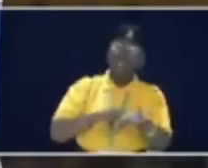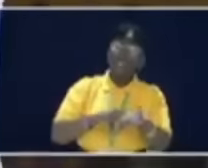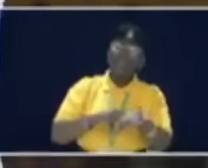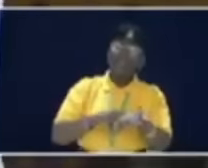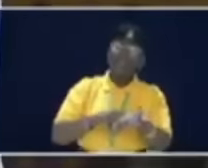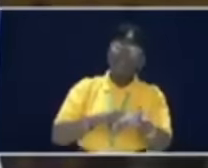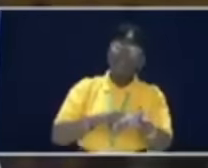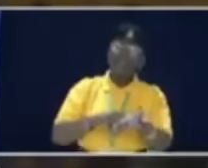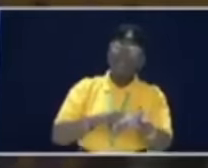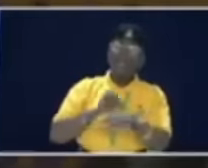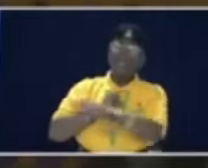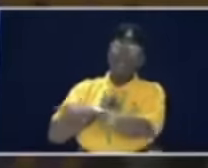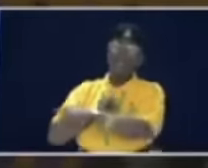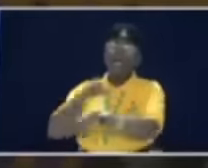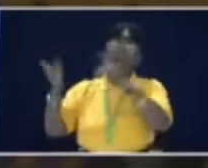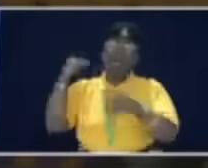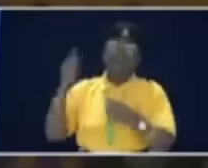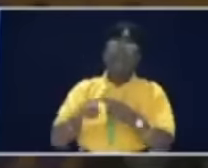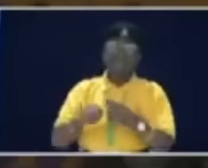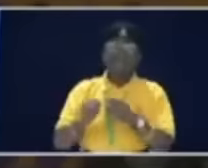I went into the bedroom of the boys.